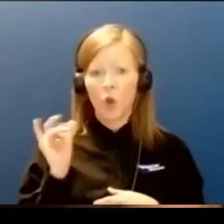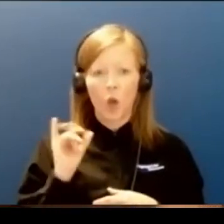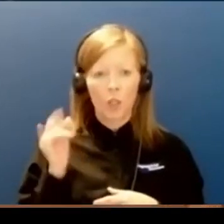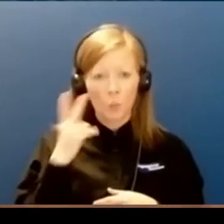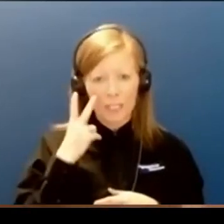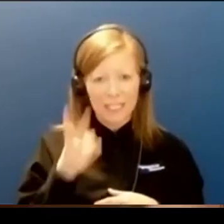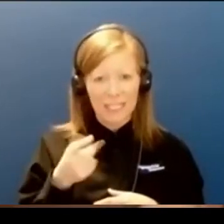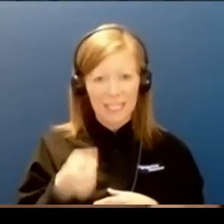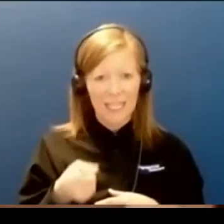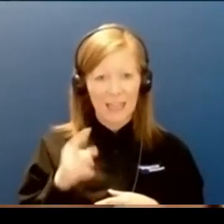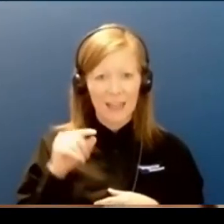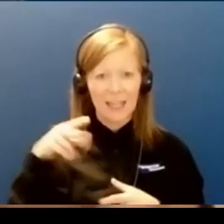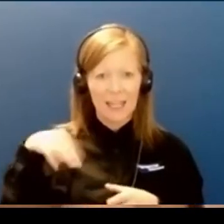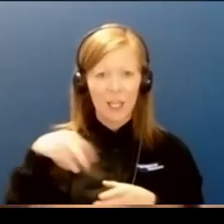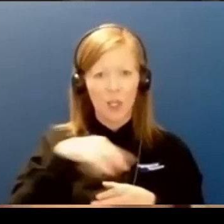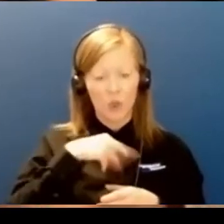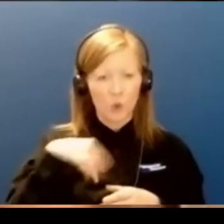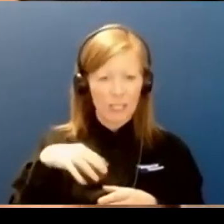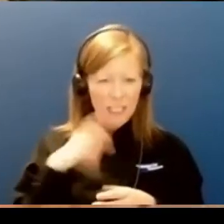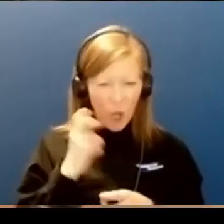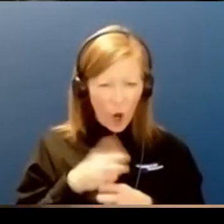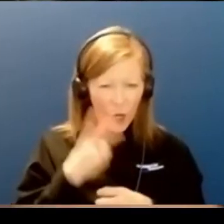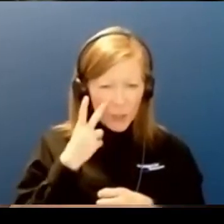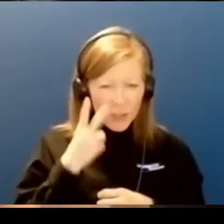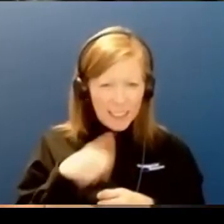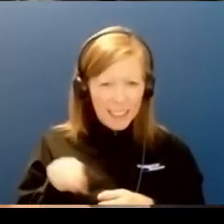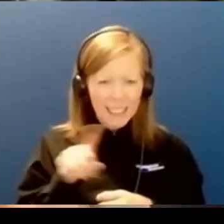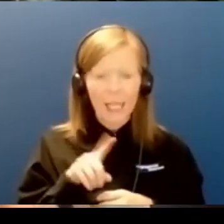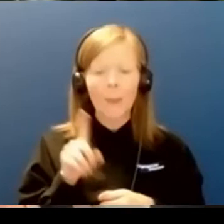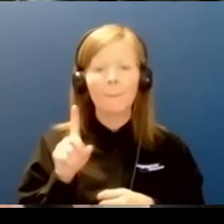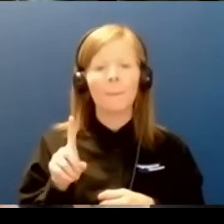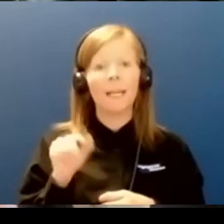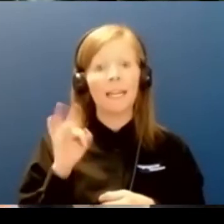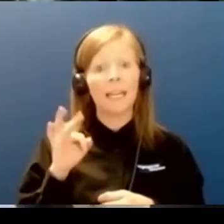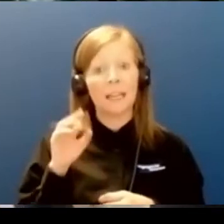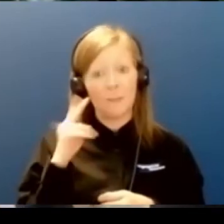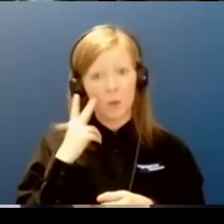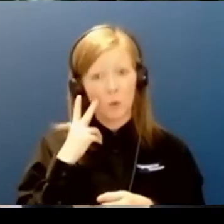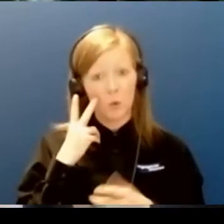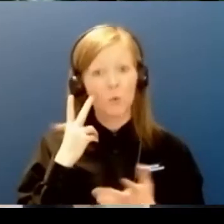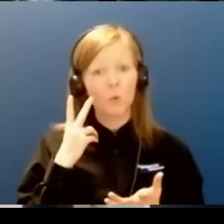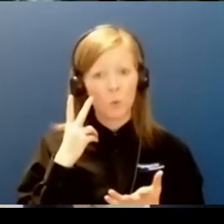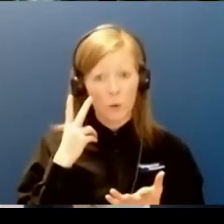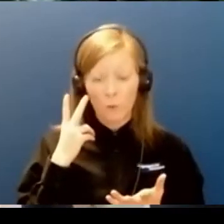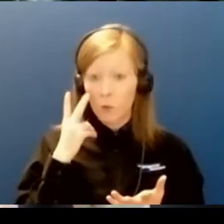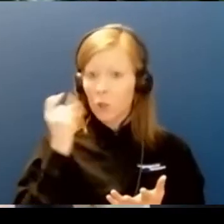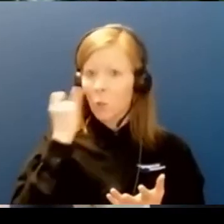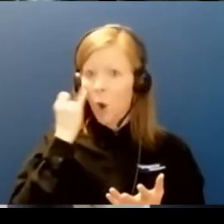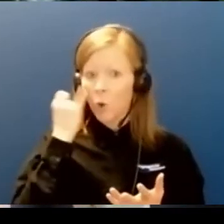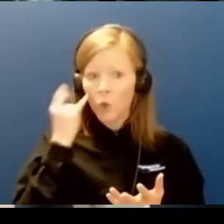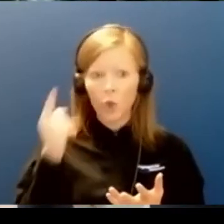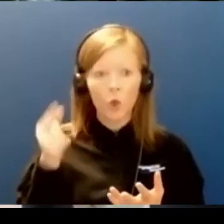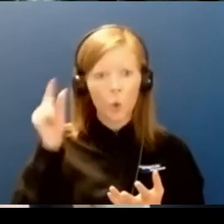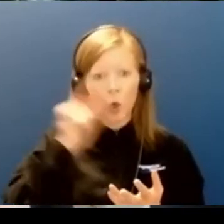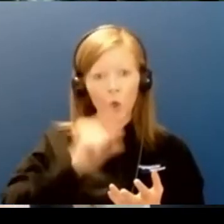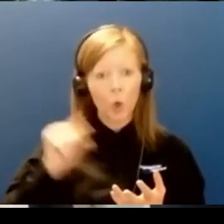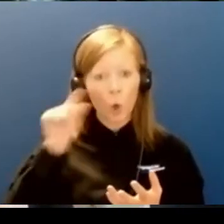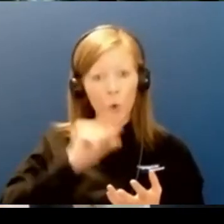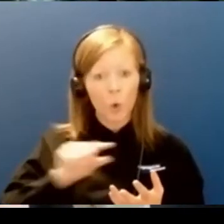ingredient list, and it's probably hard for you to see, but if you actually do a Google search for sources